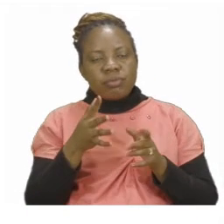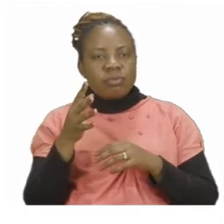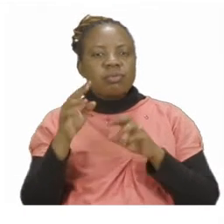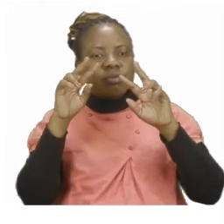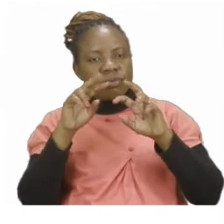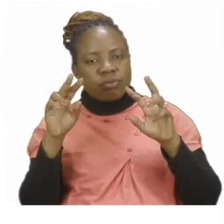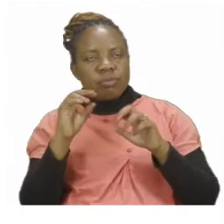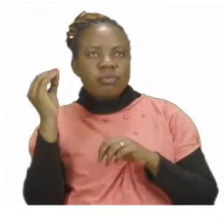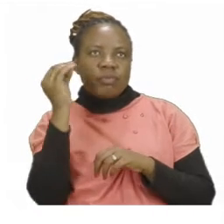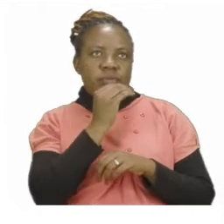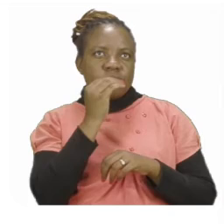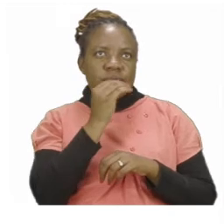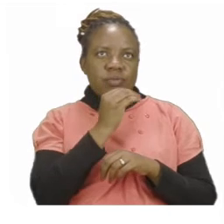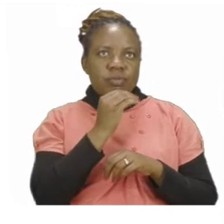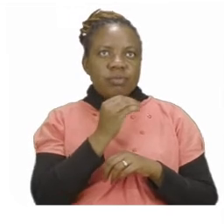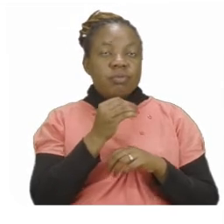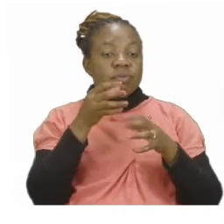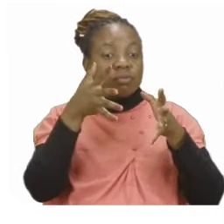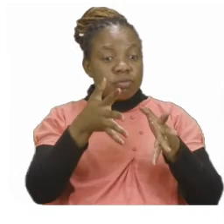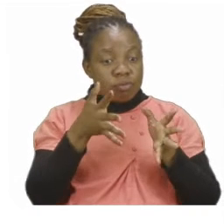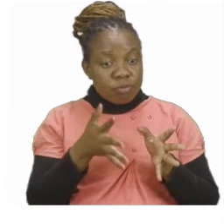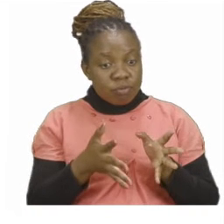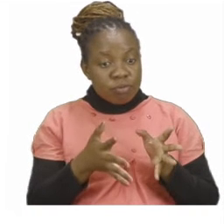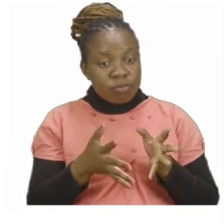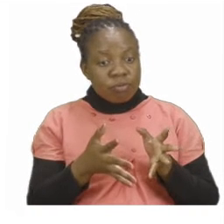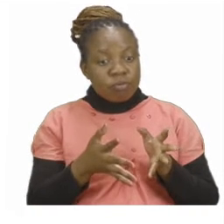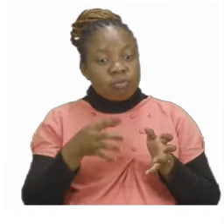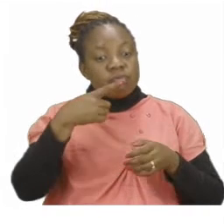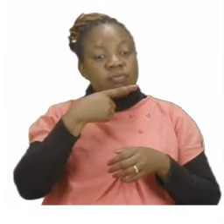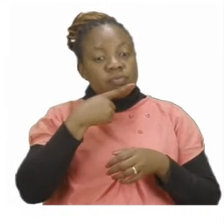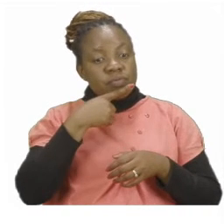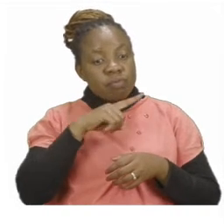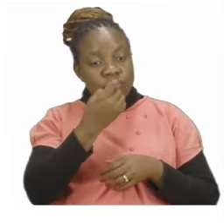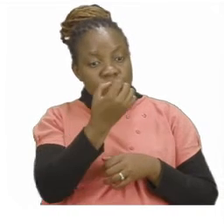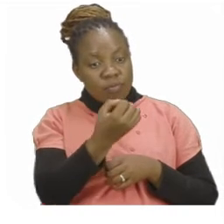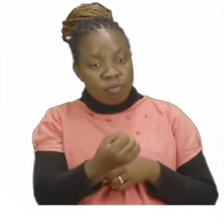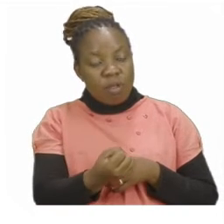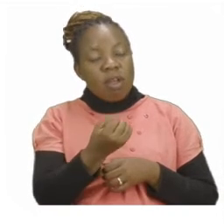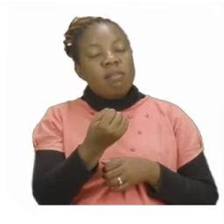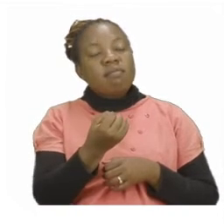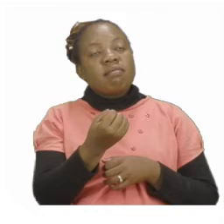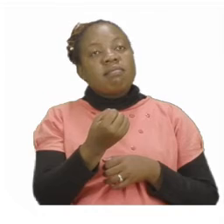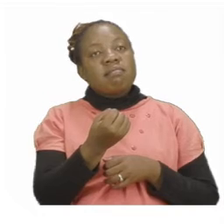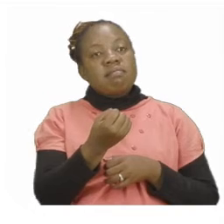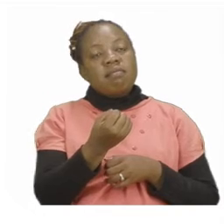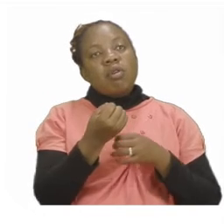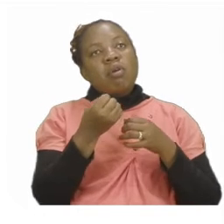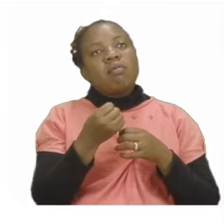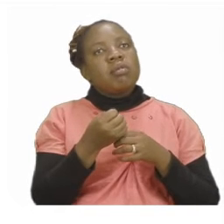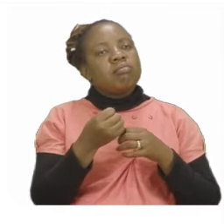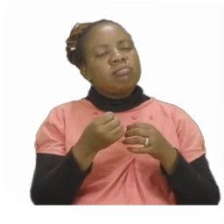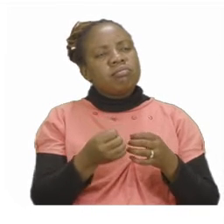food. In the village was a man who owned a large flock of sheep.